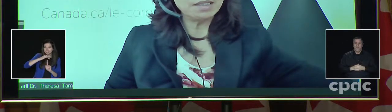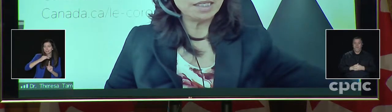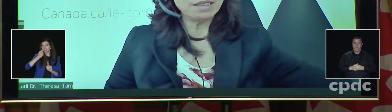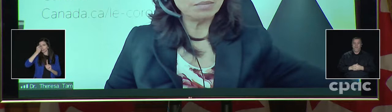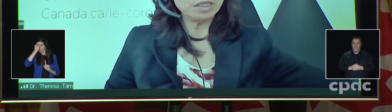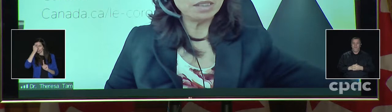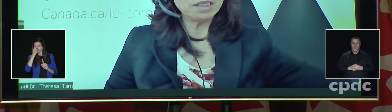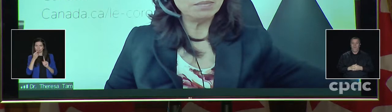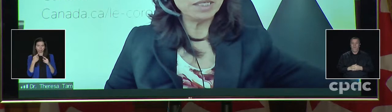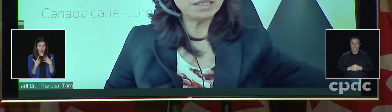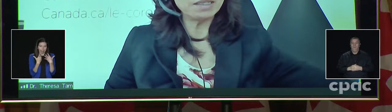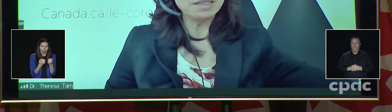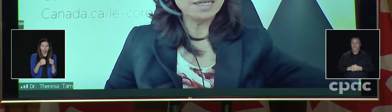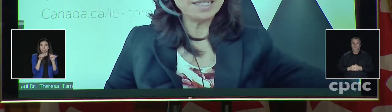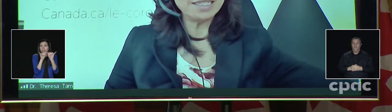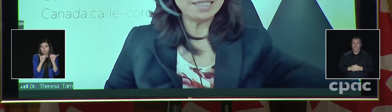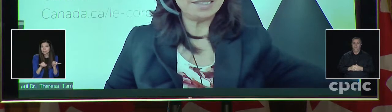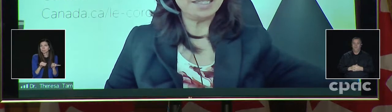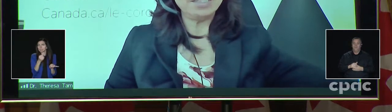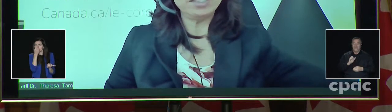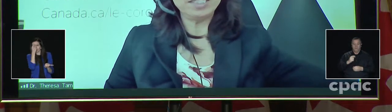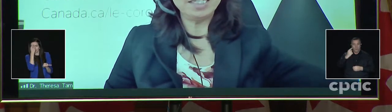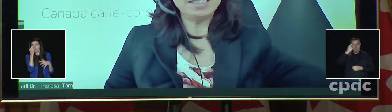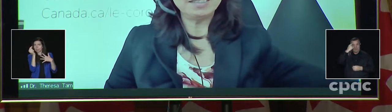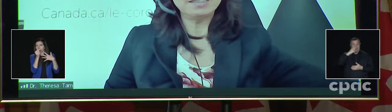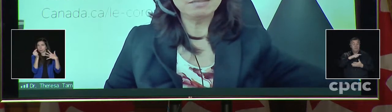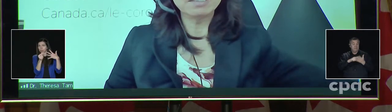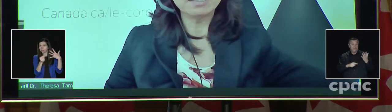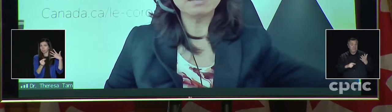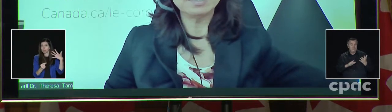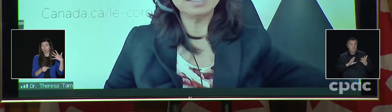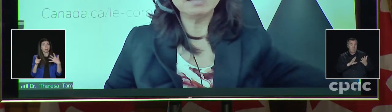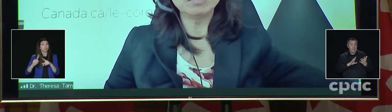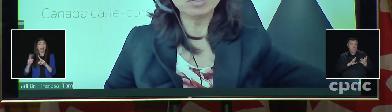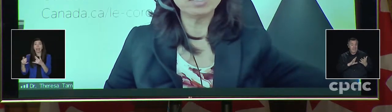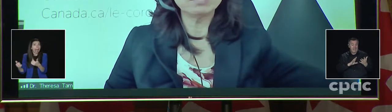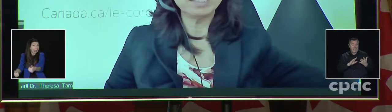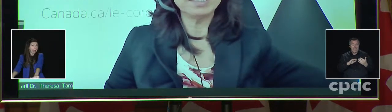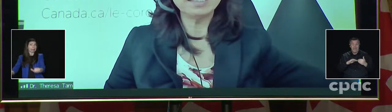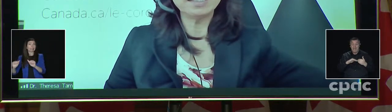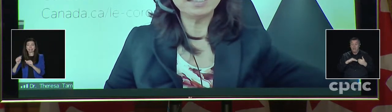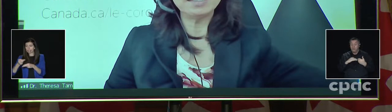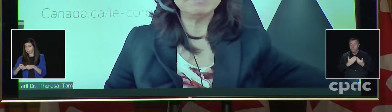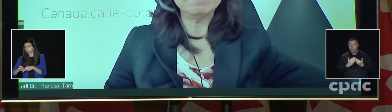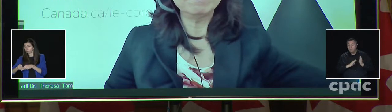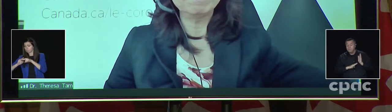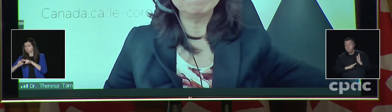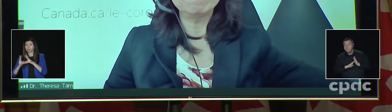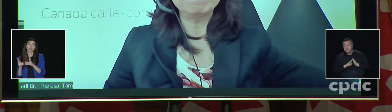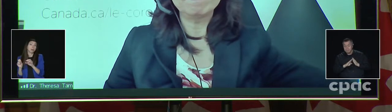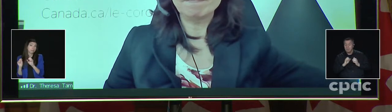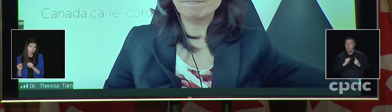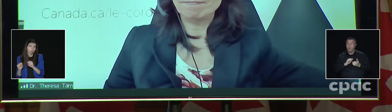take into account their policies, but any escalation in cases could result in more hospitalizations.